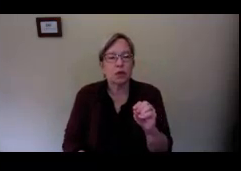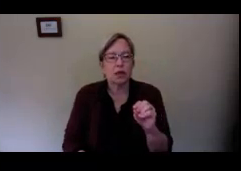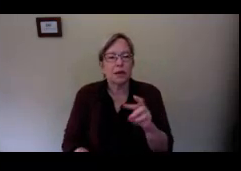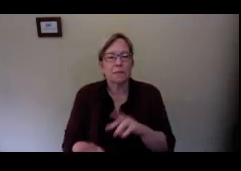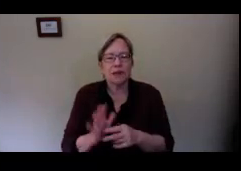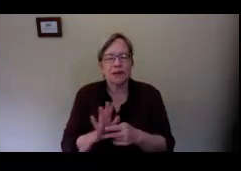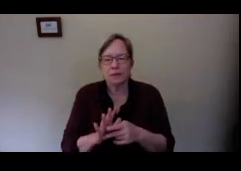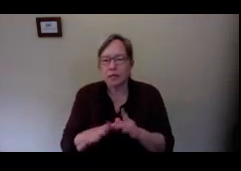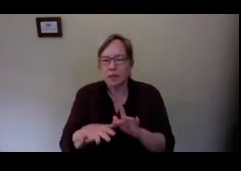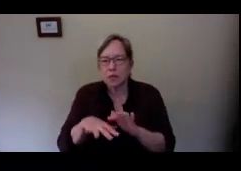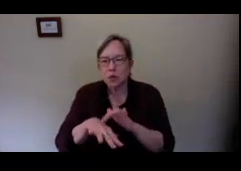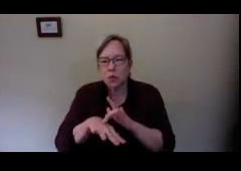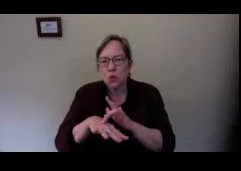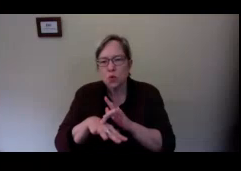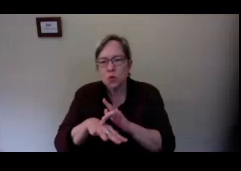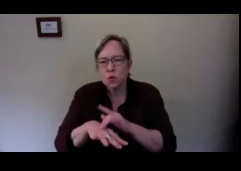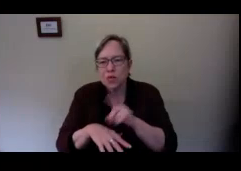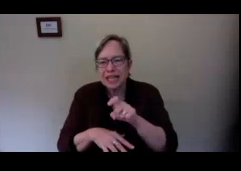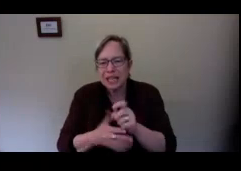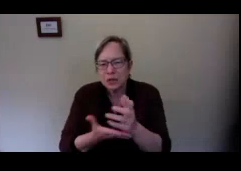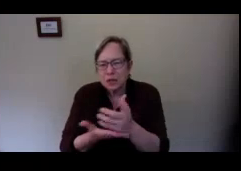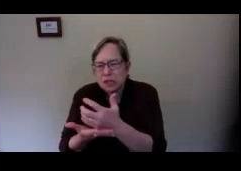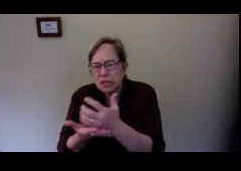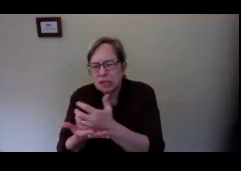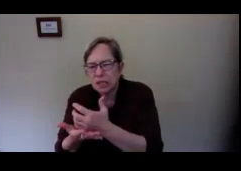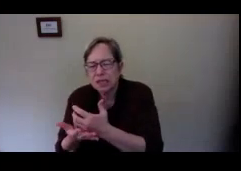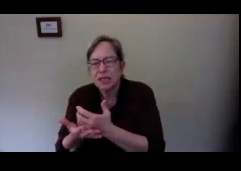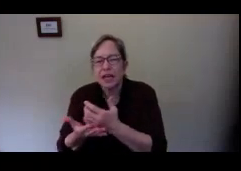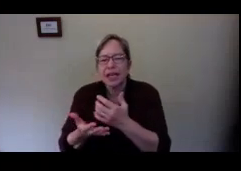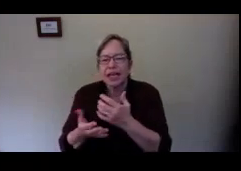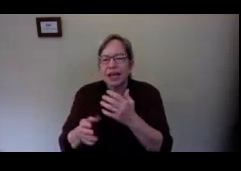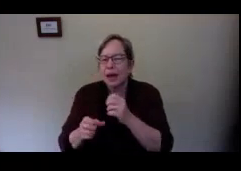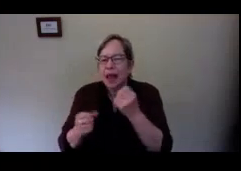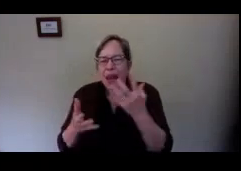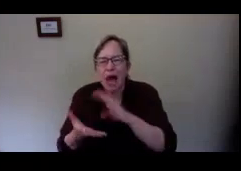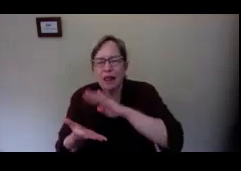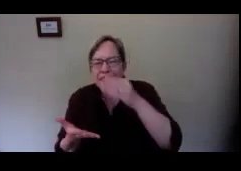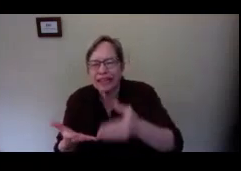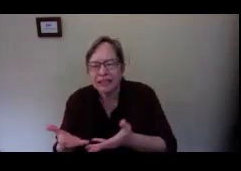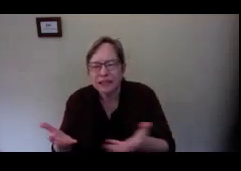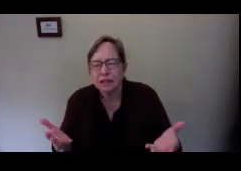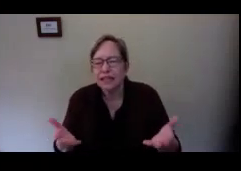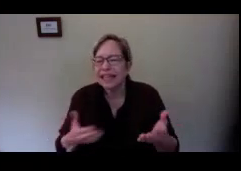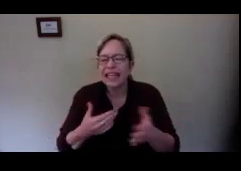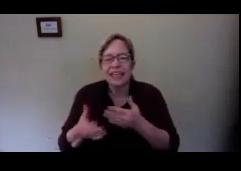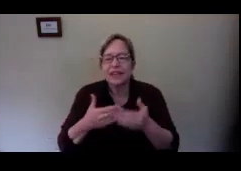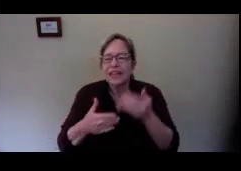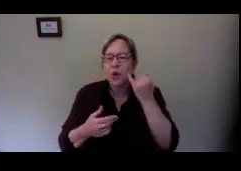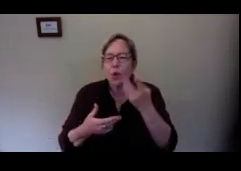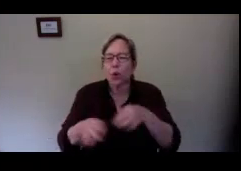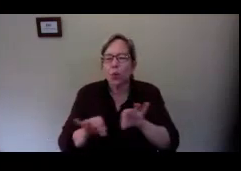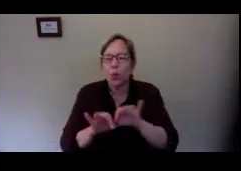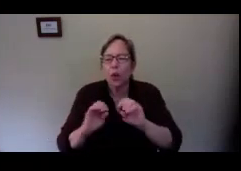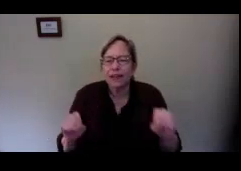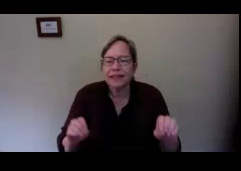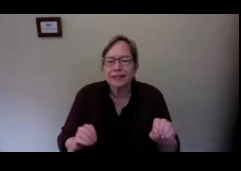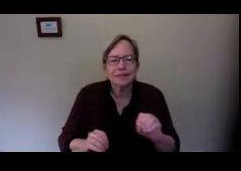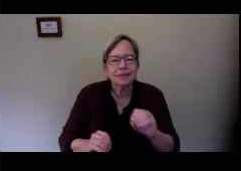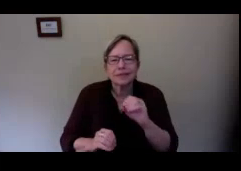acquire and a failure to use or discard a significant amount of possessions, even if the items are worthless, hazardous,